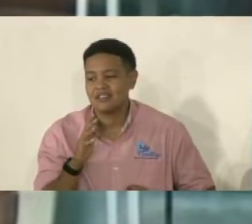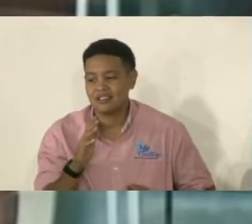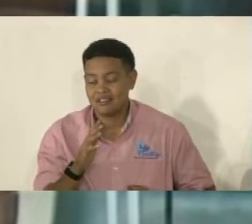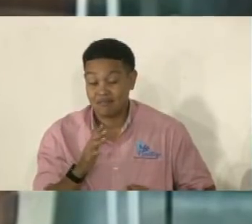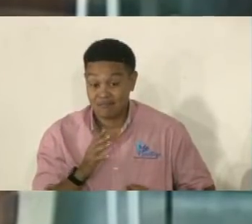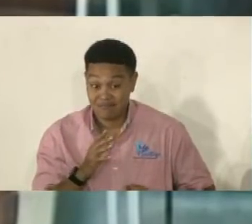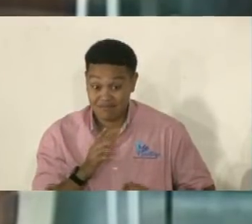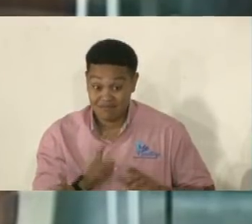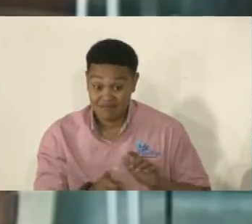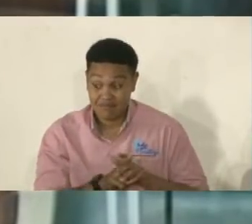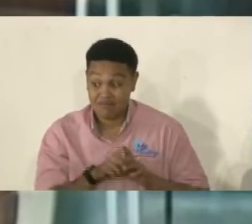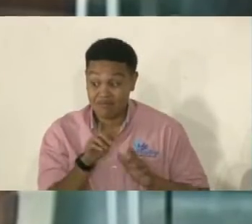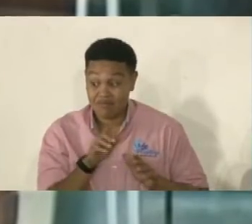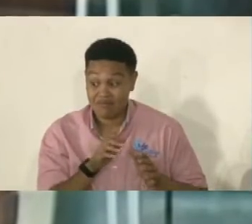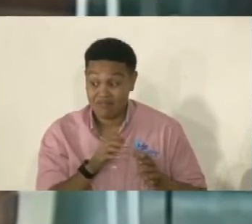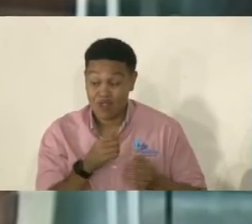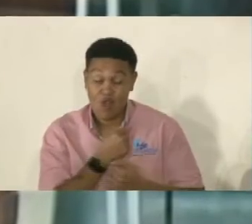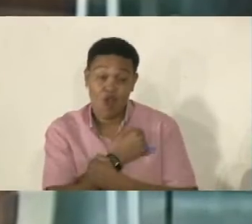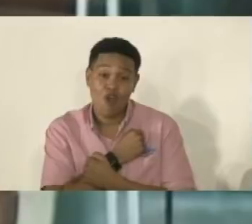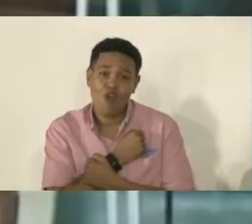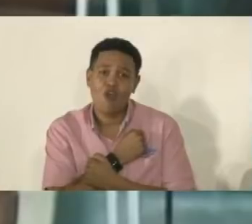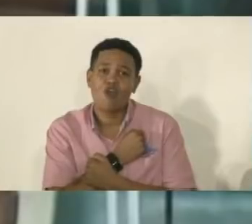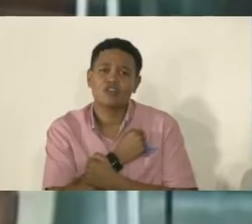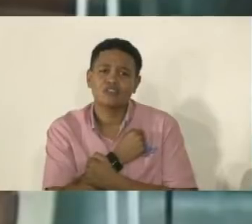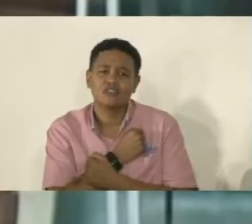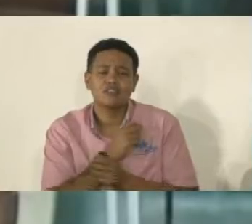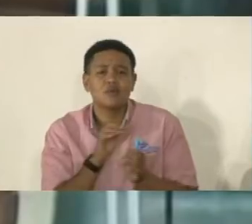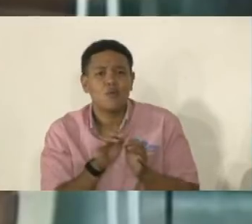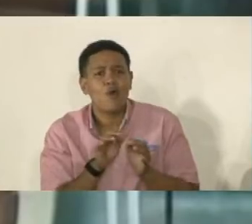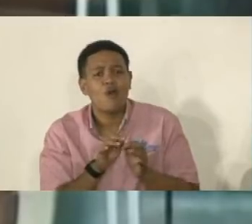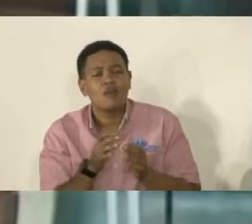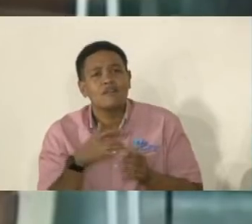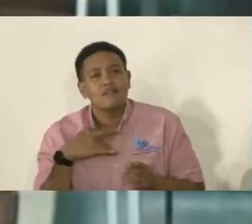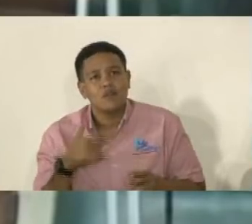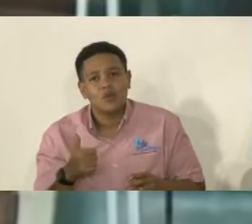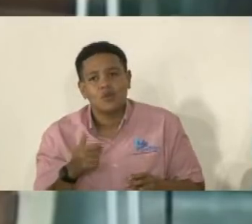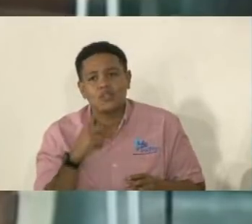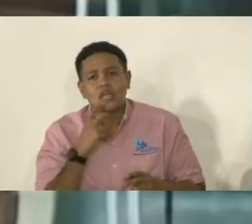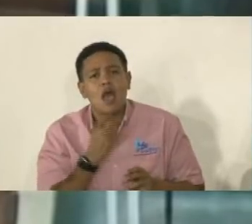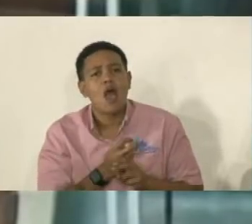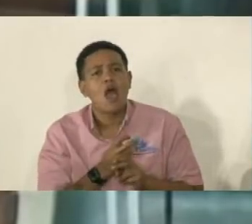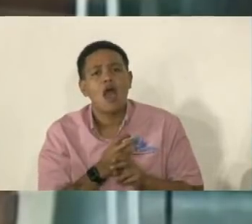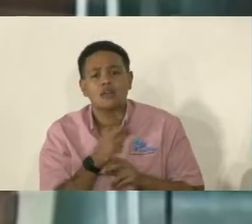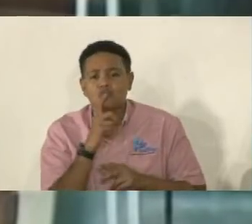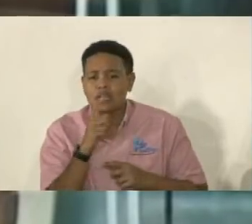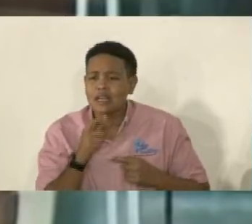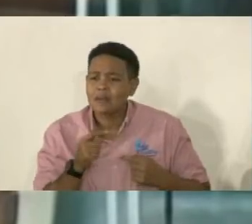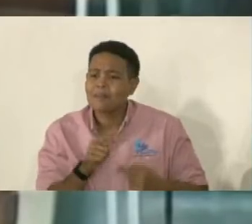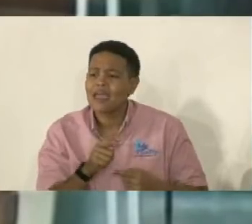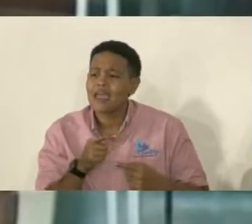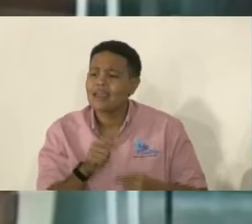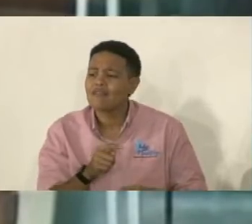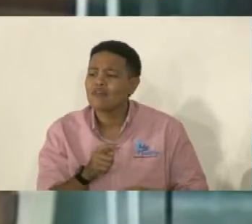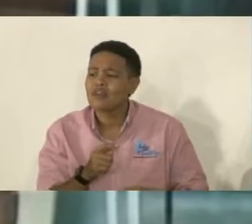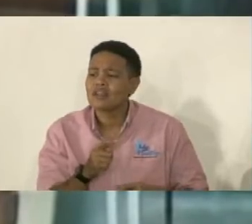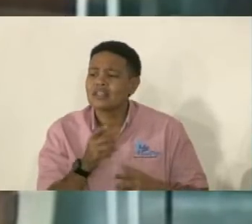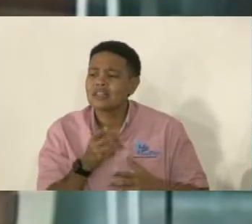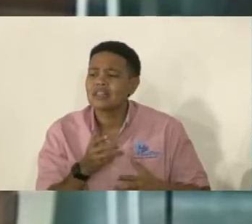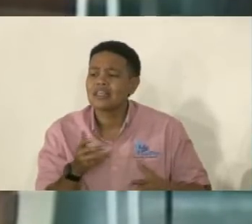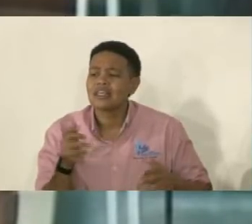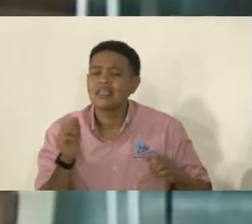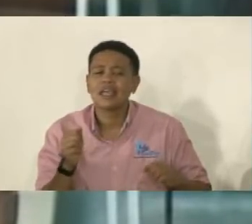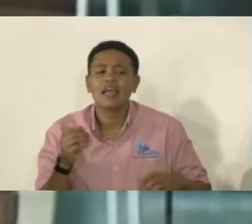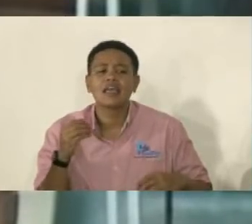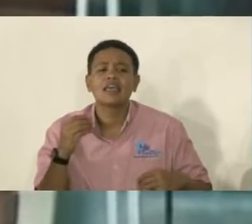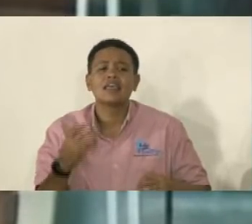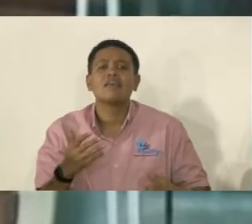And it's hard. It is painful. That thing that can bring us solace